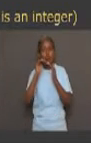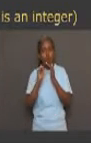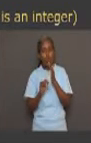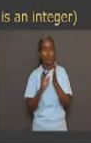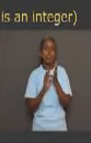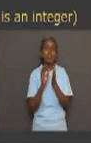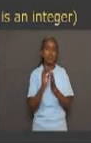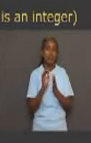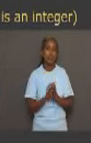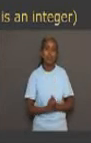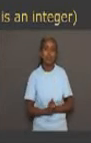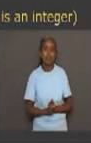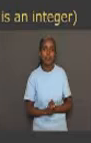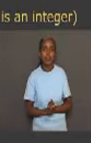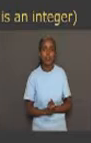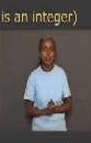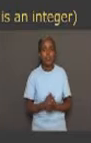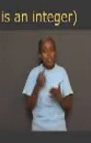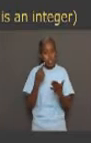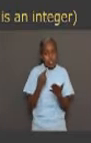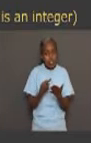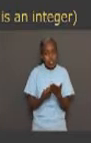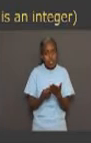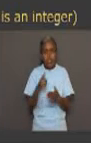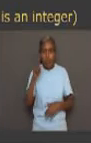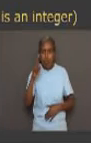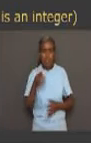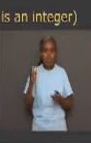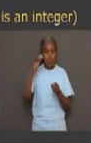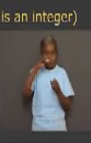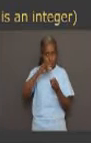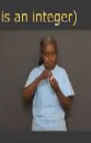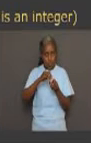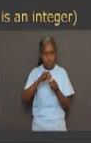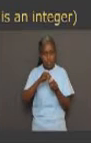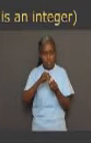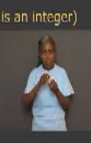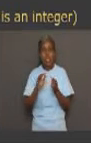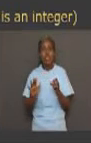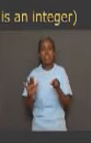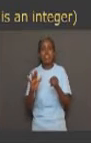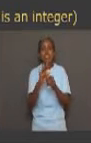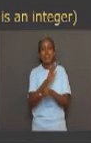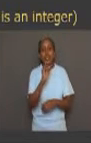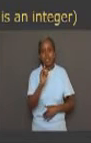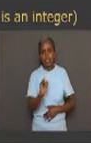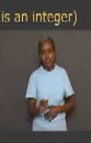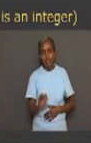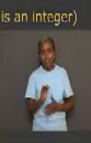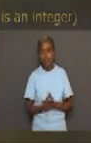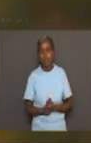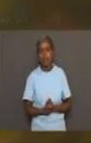number, as it is one more than an even integer.